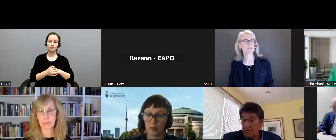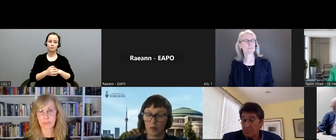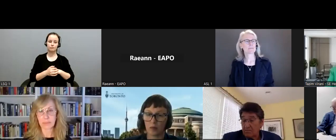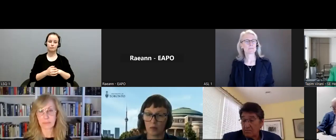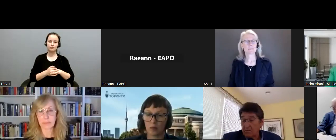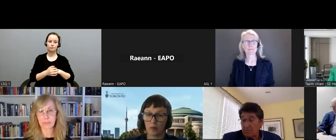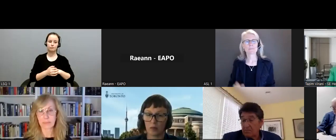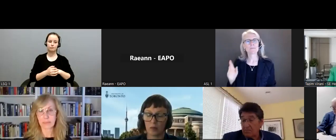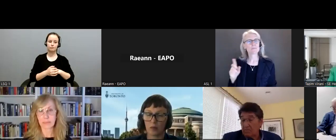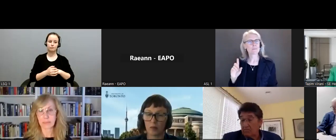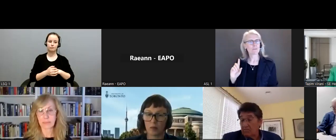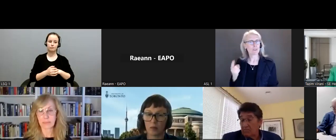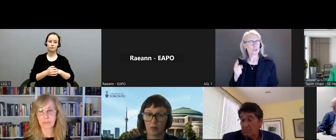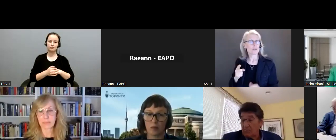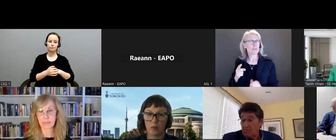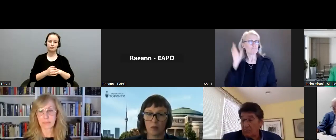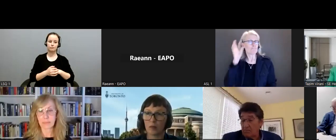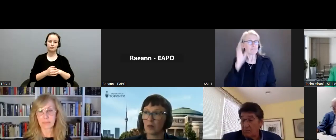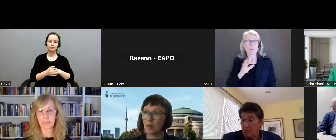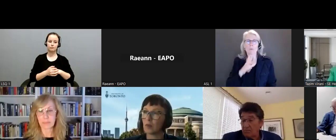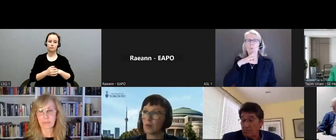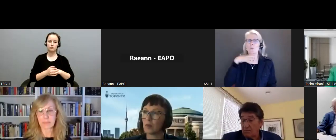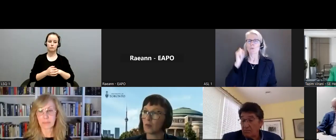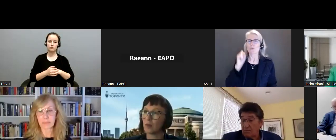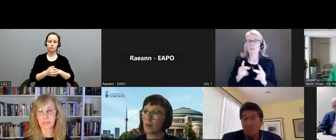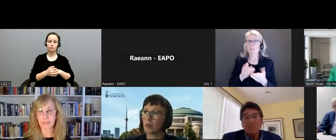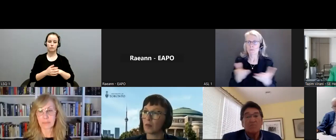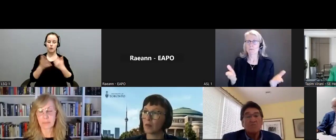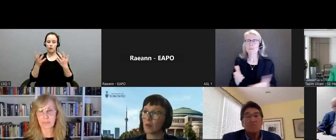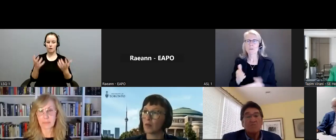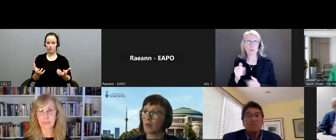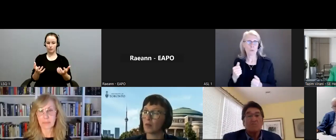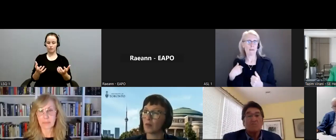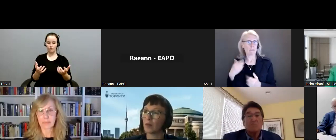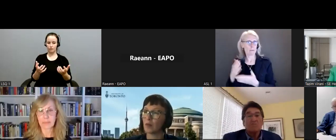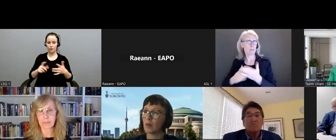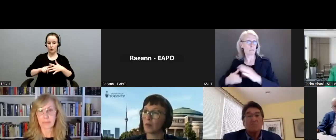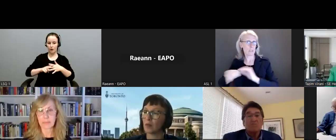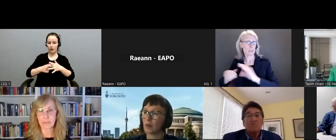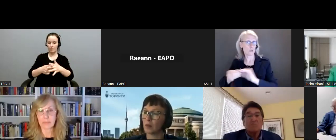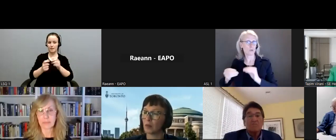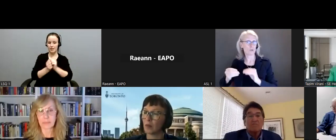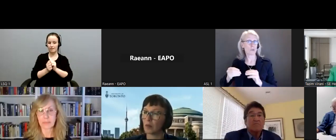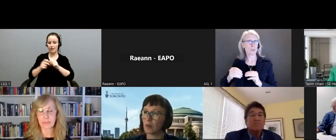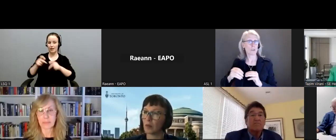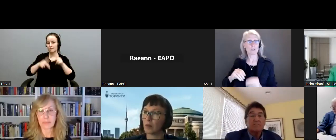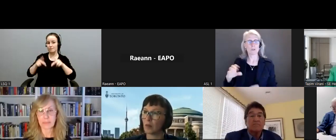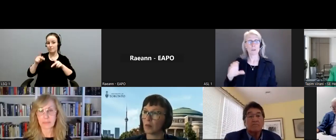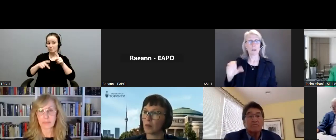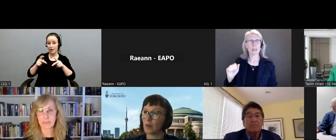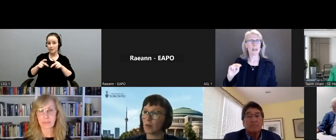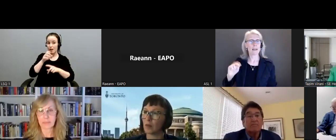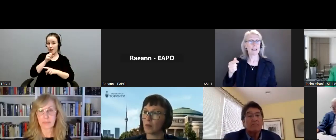people. And so these are some of the messages that we shared to you with permission from our CanAge and